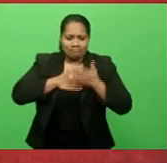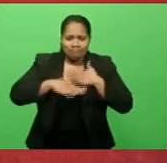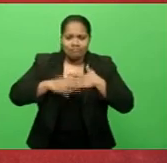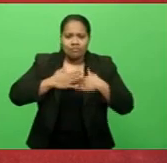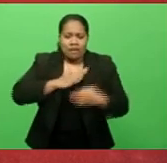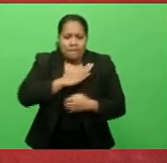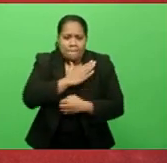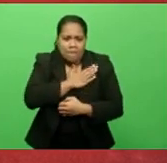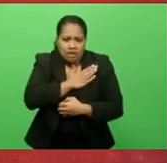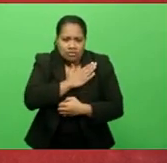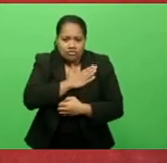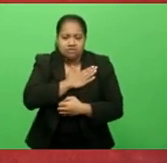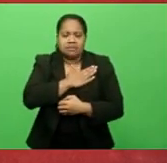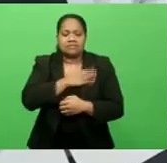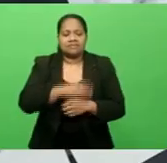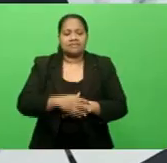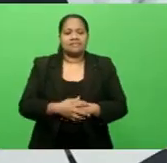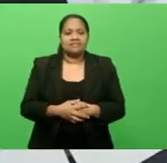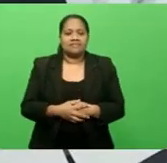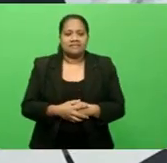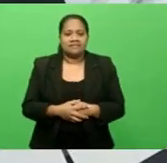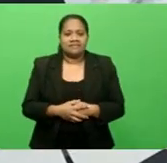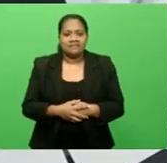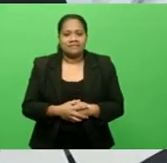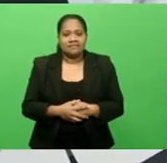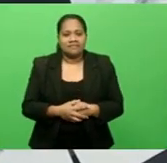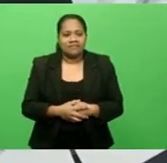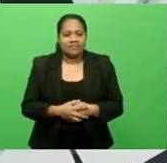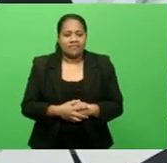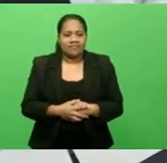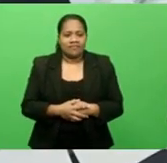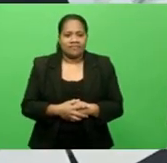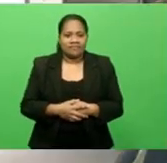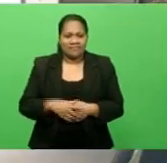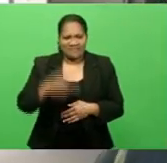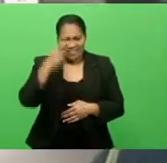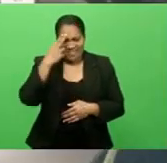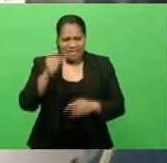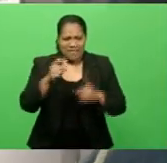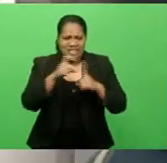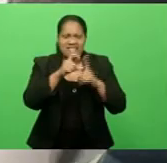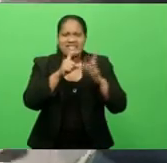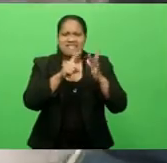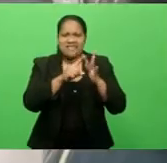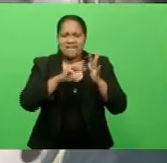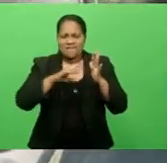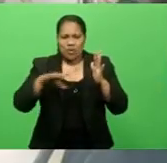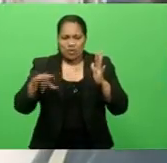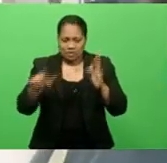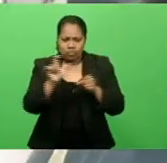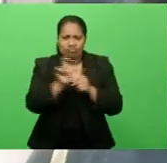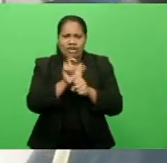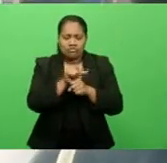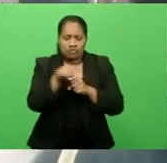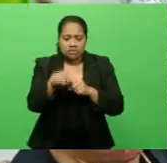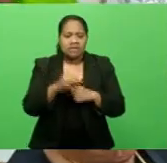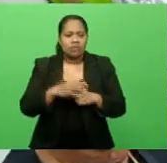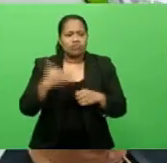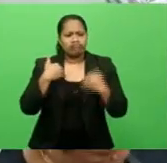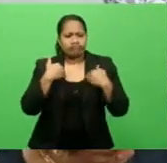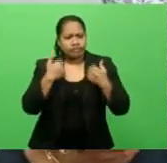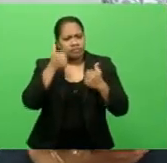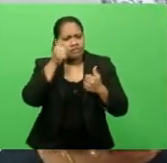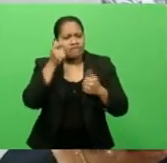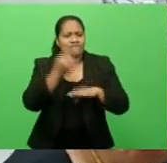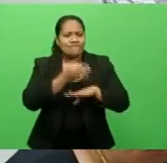for the stars to change the world. Vivono Creation is well known for its freshwater pearl jewelry and is currently based at